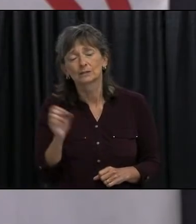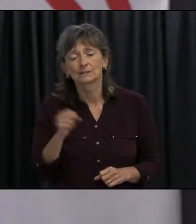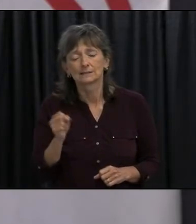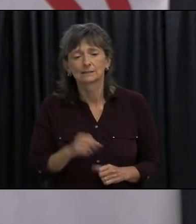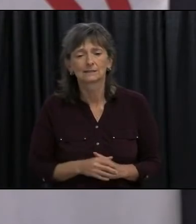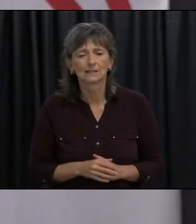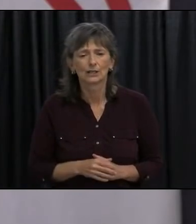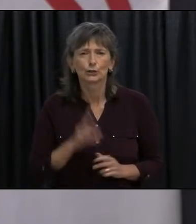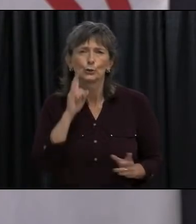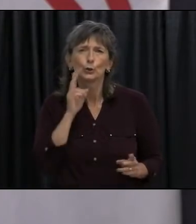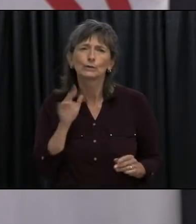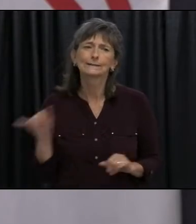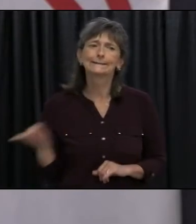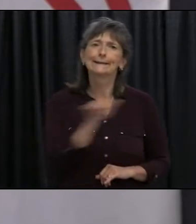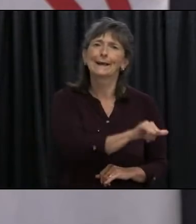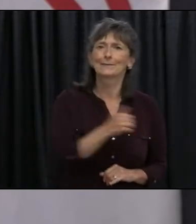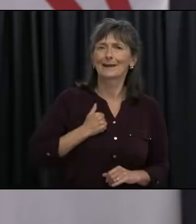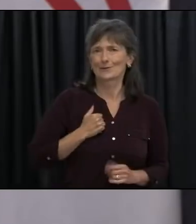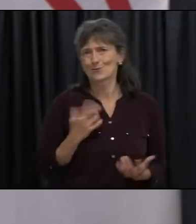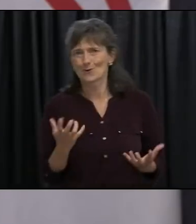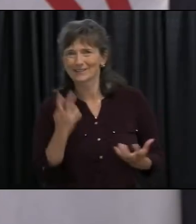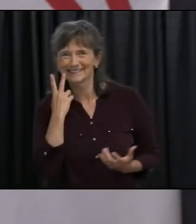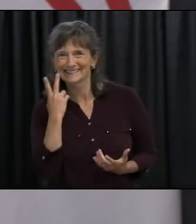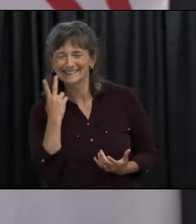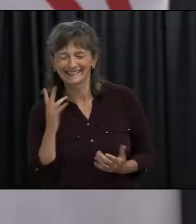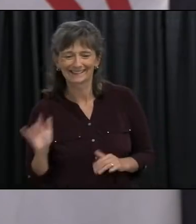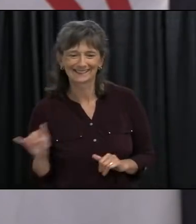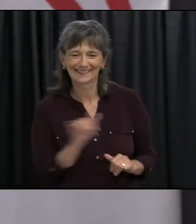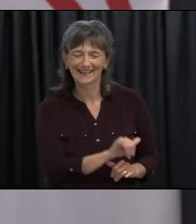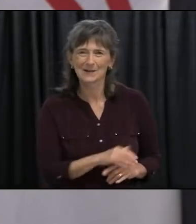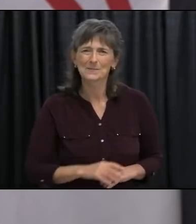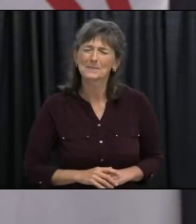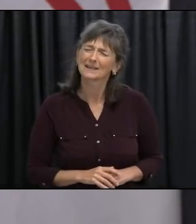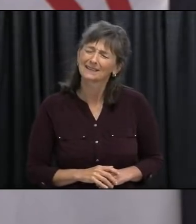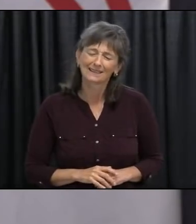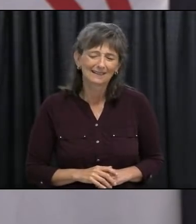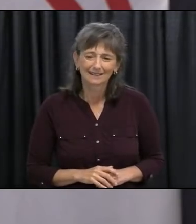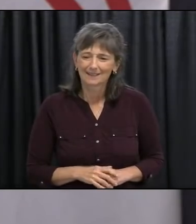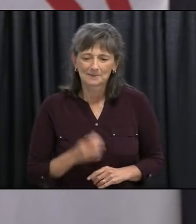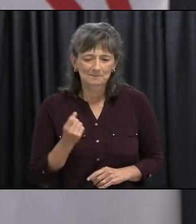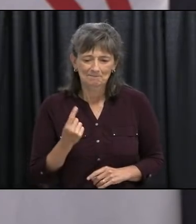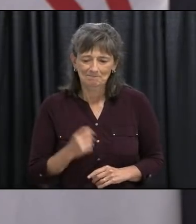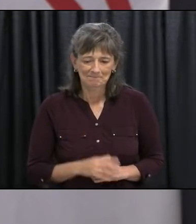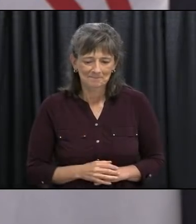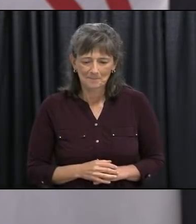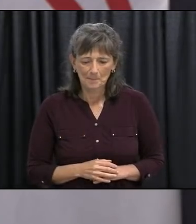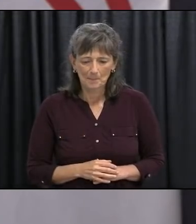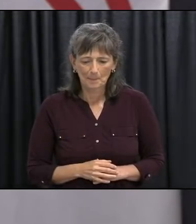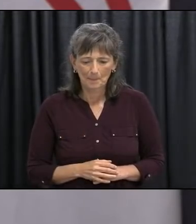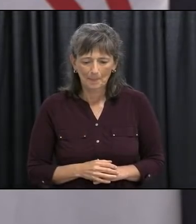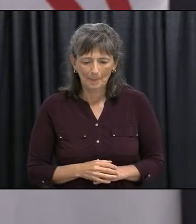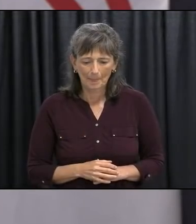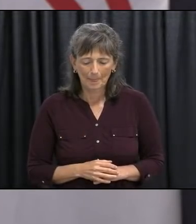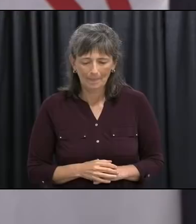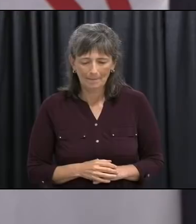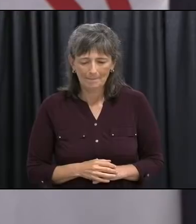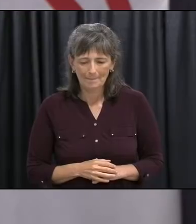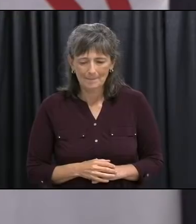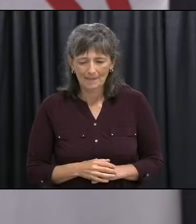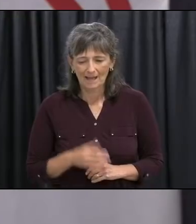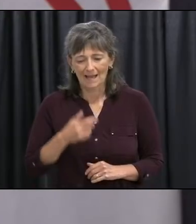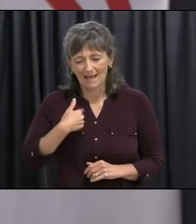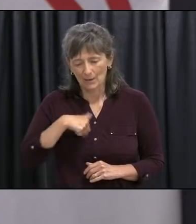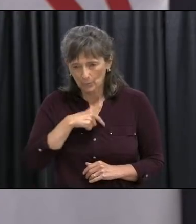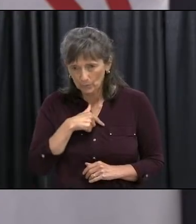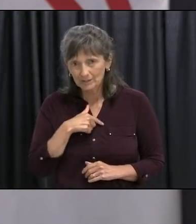they kind of look for consistency from, in every province. But I mean, I think it's important that the decision making, we must be